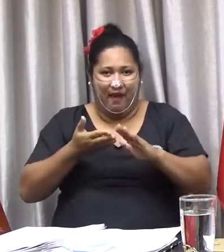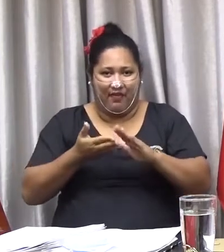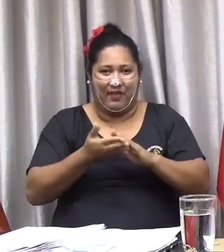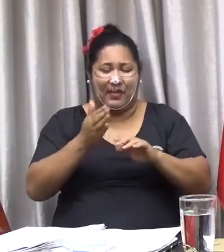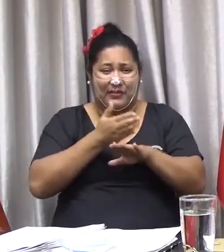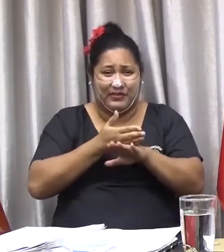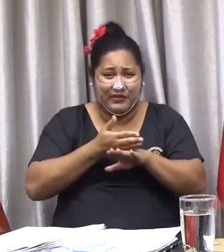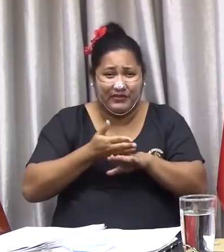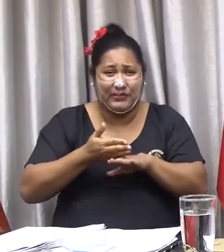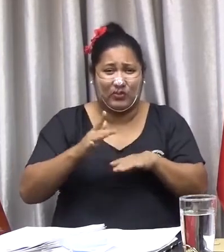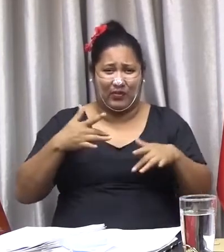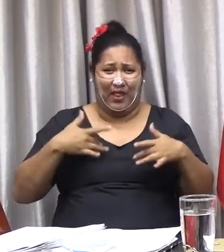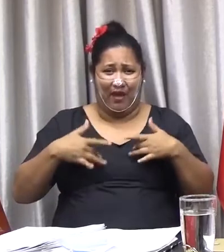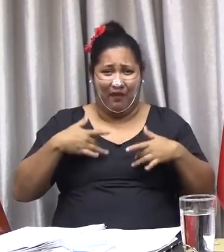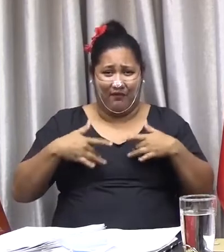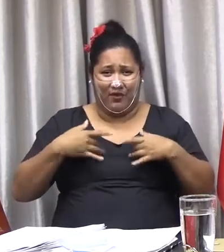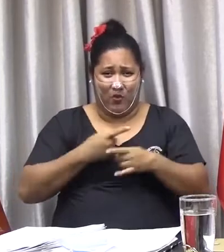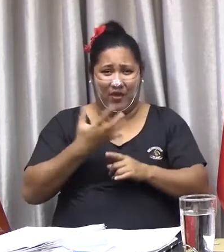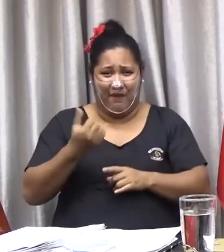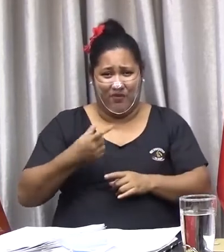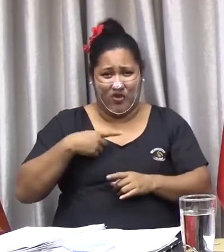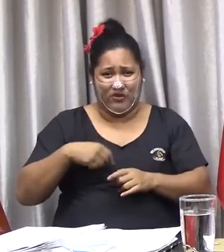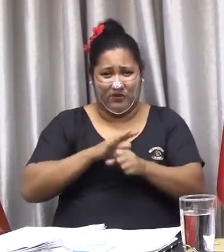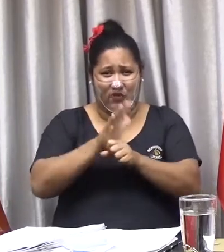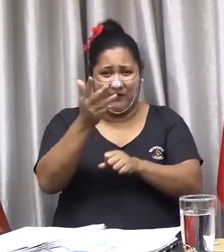norm of living with COVID-19.